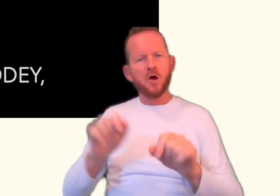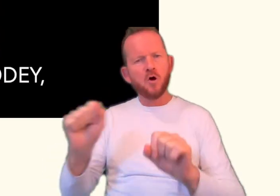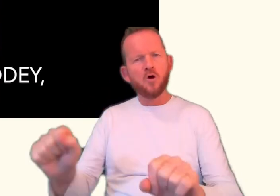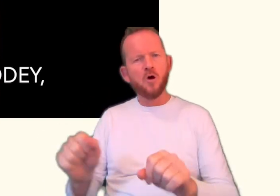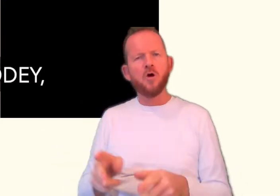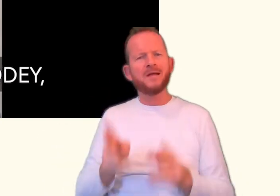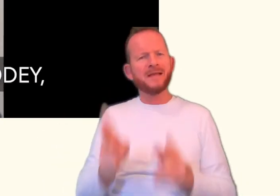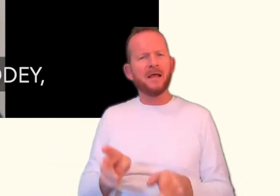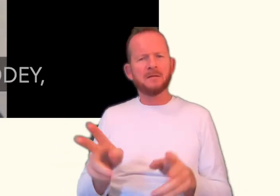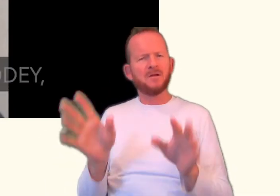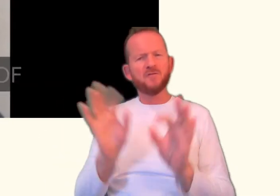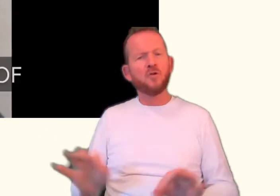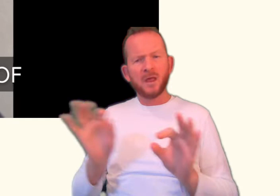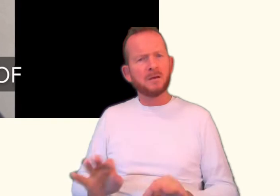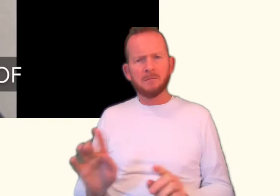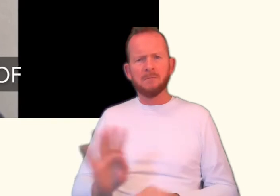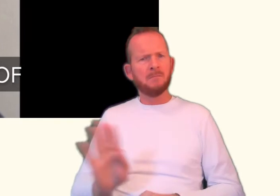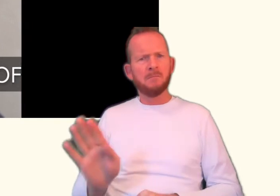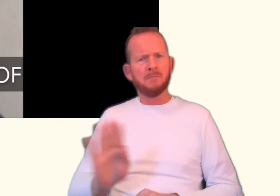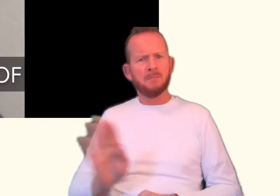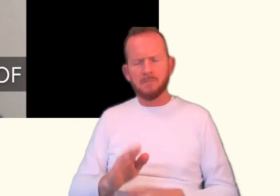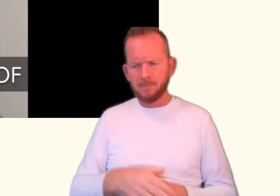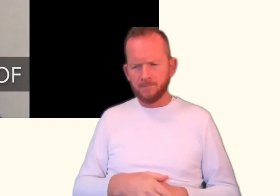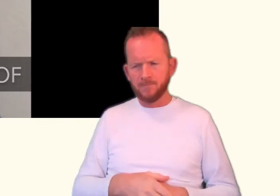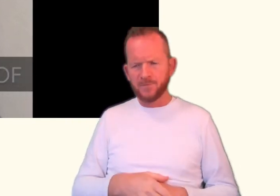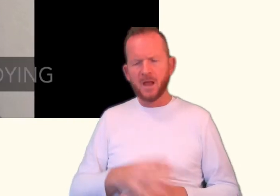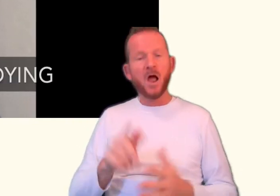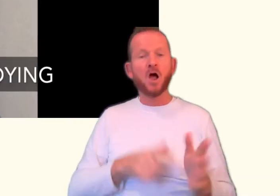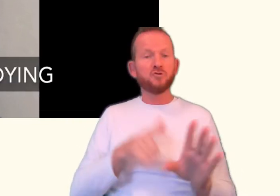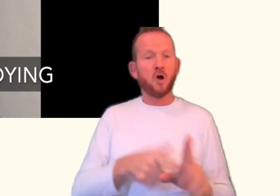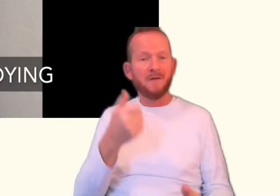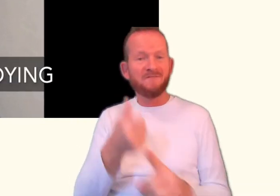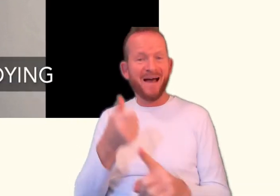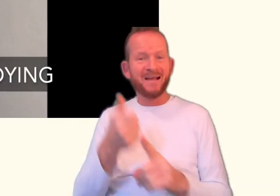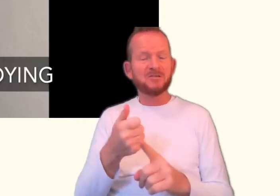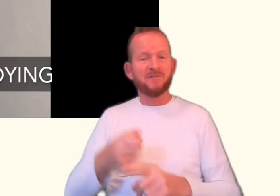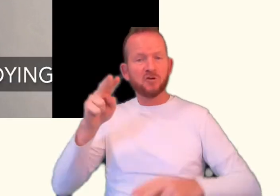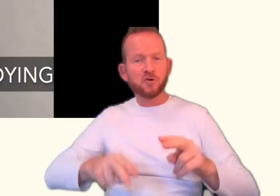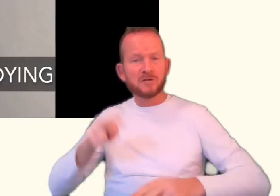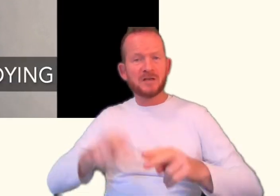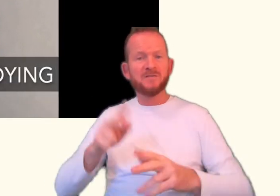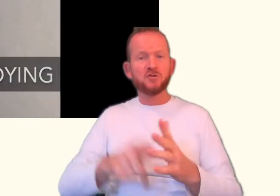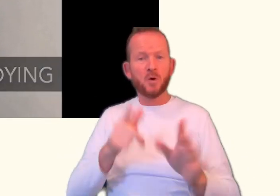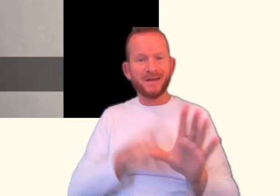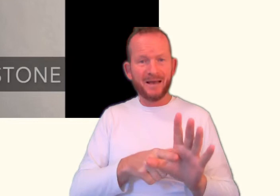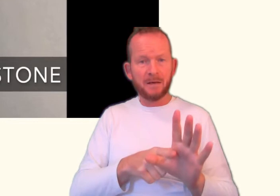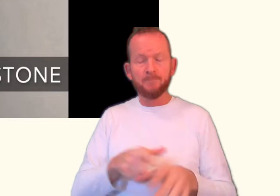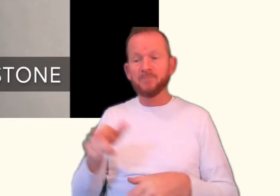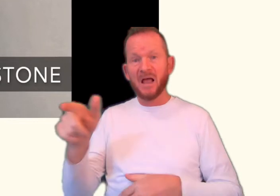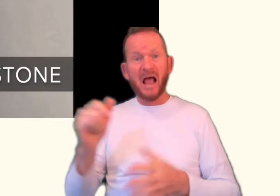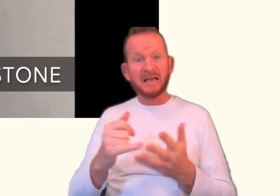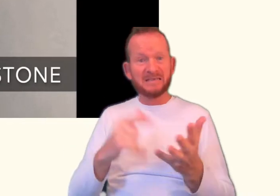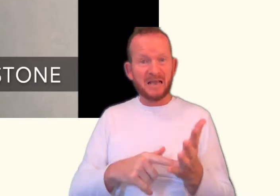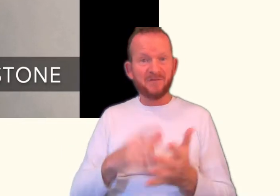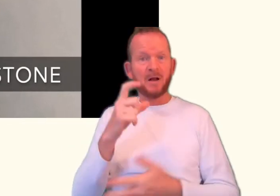And while Joy fights on for justice for Jodie, it has been 10 years since the death of Stephen Carr, and still people are dying. People